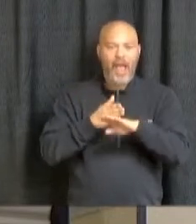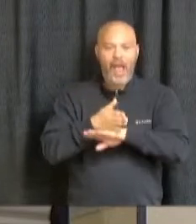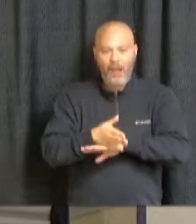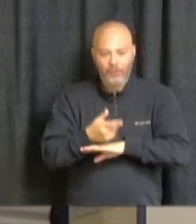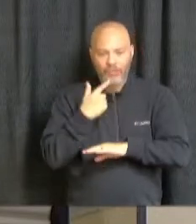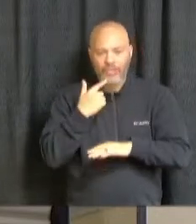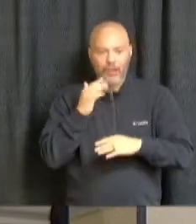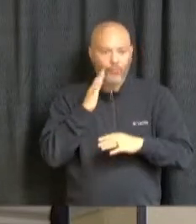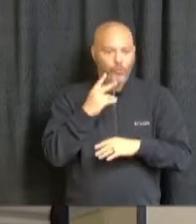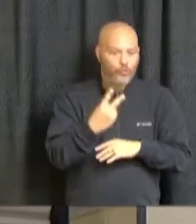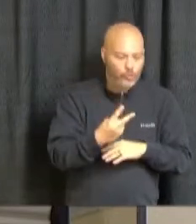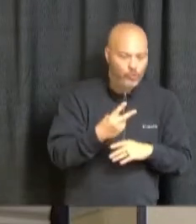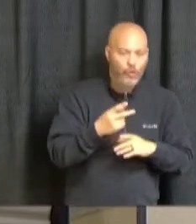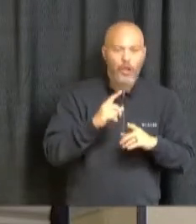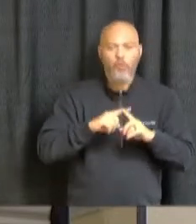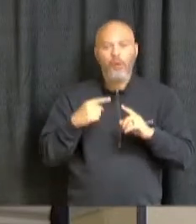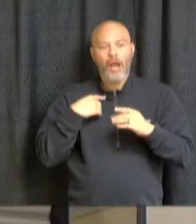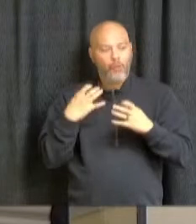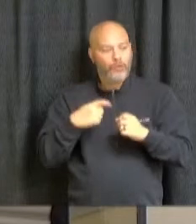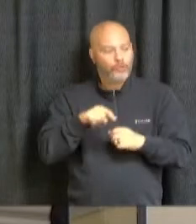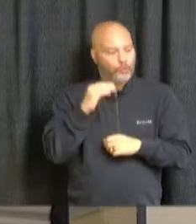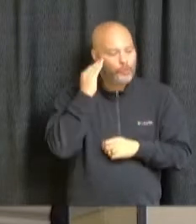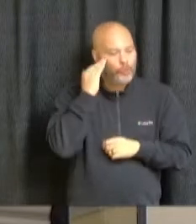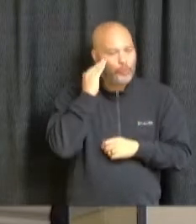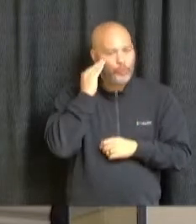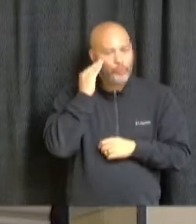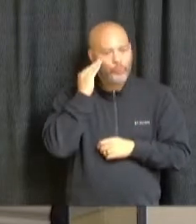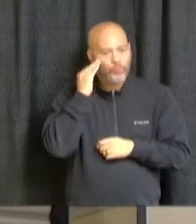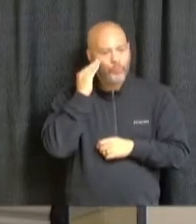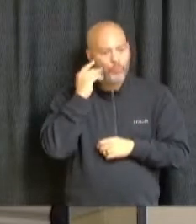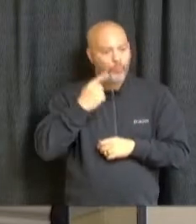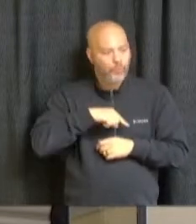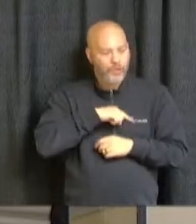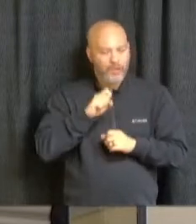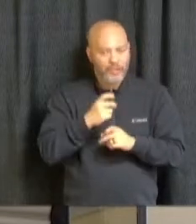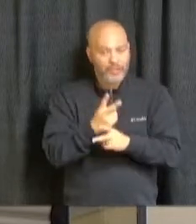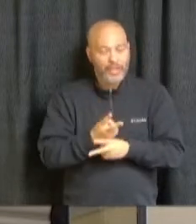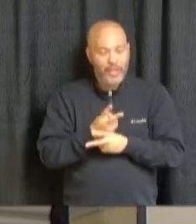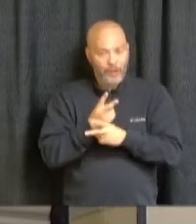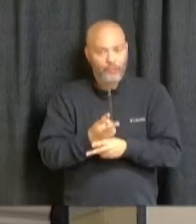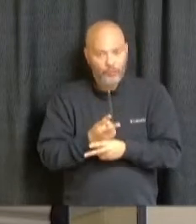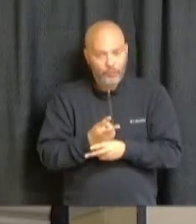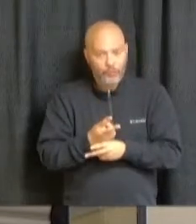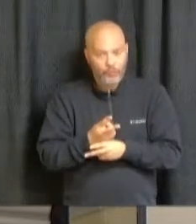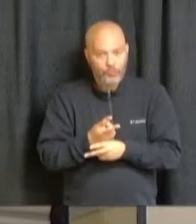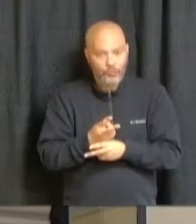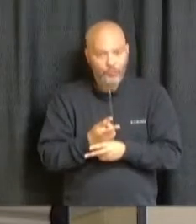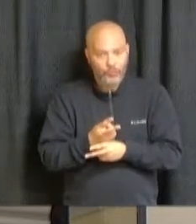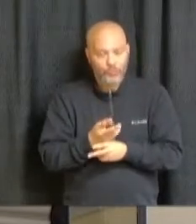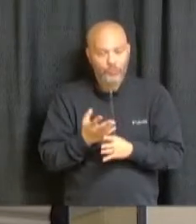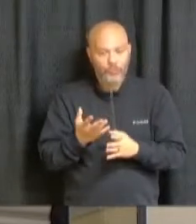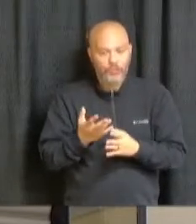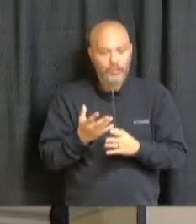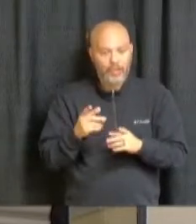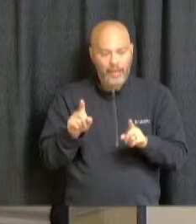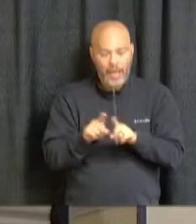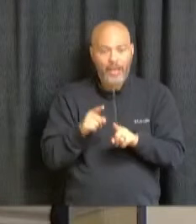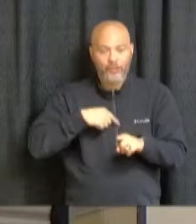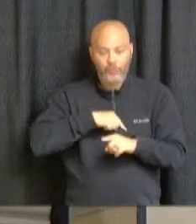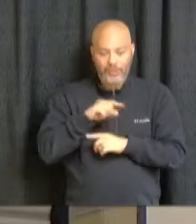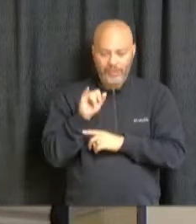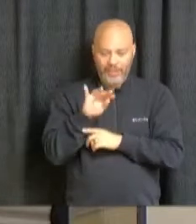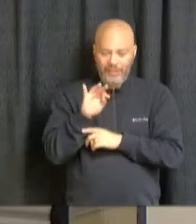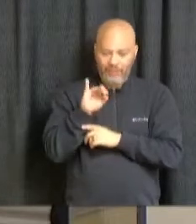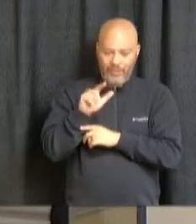they were going to do 2. So I just want you to know that we have to be careful. This is and as we